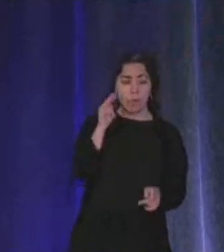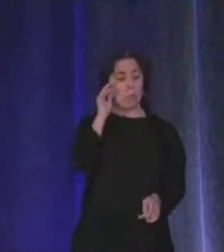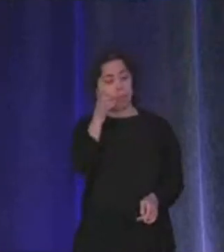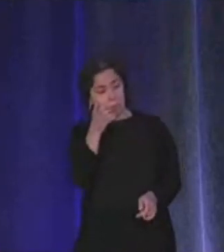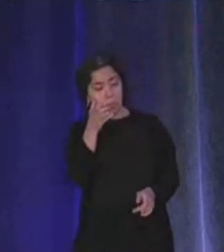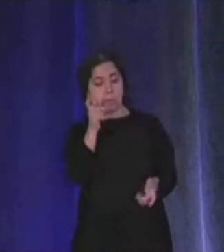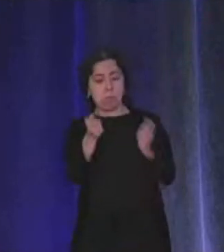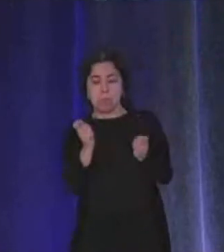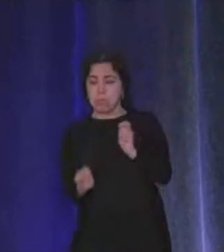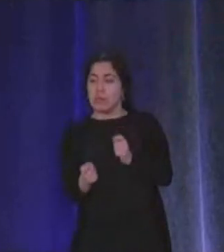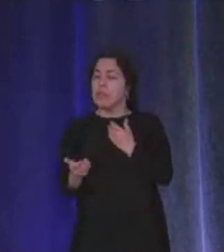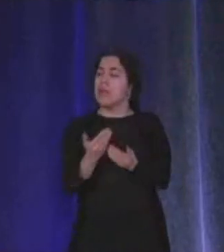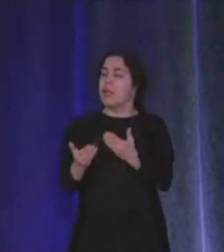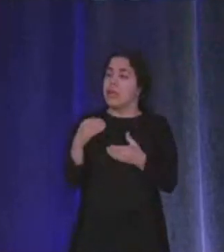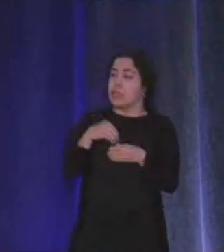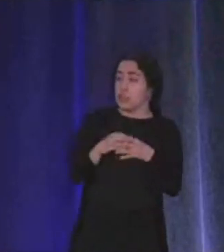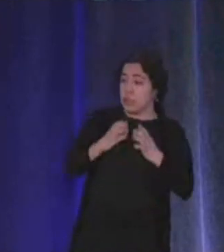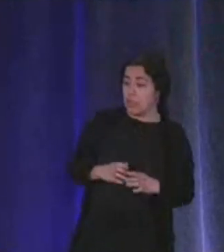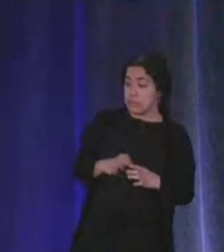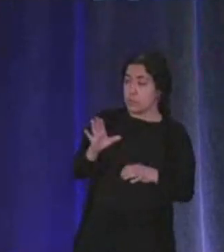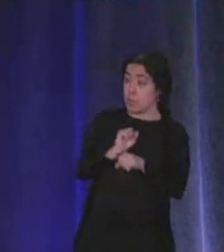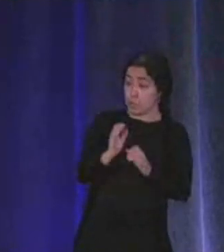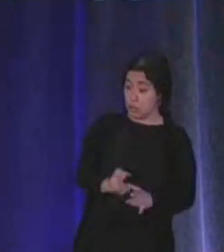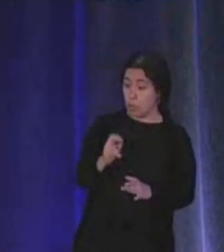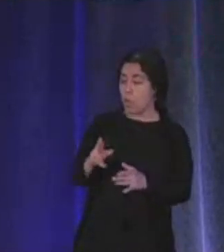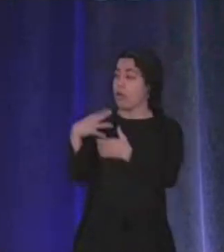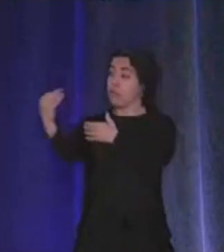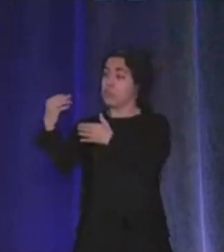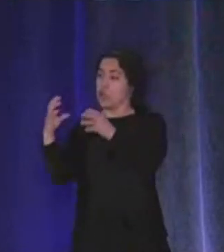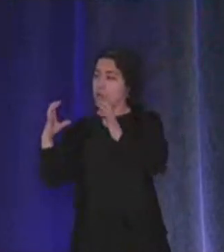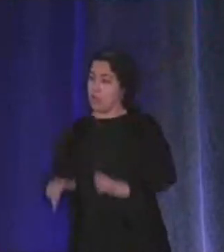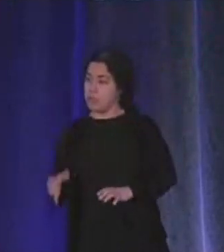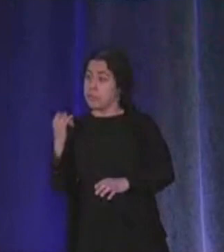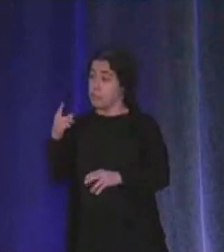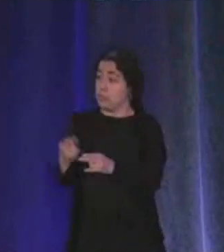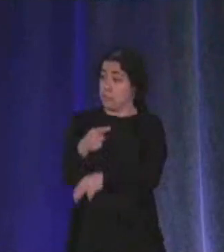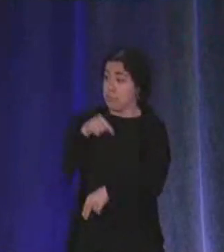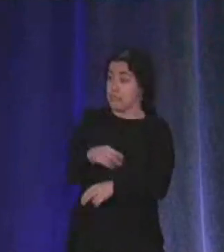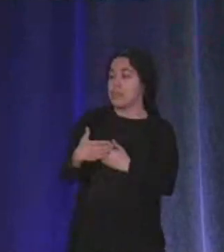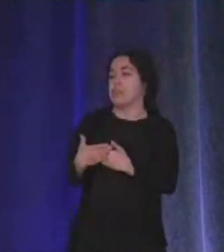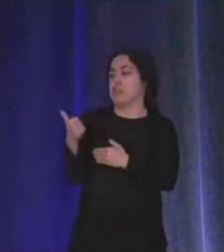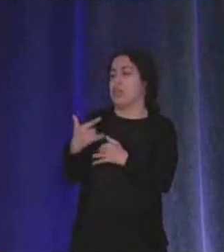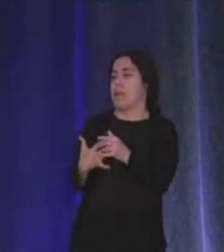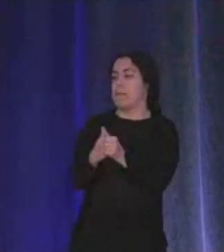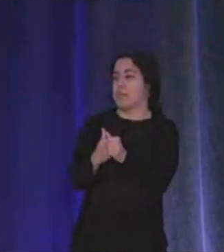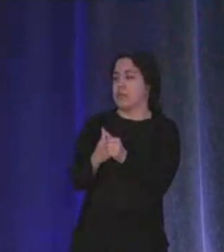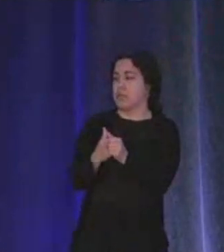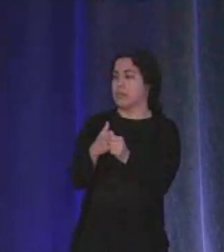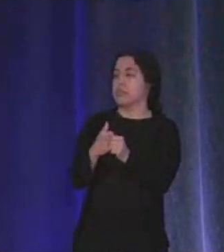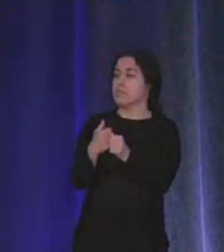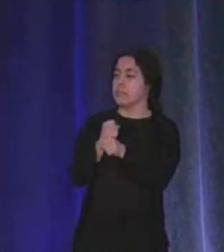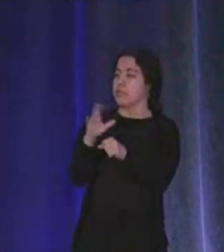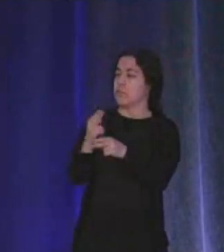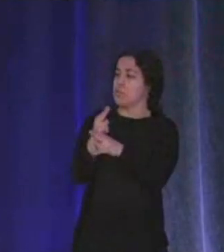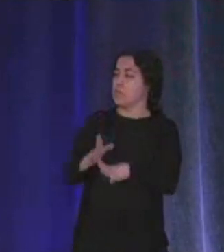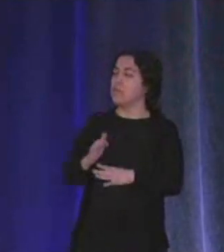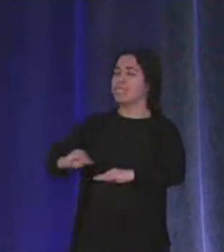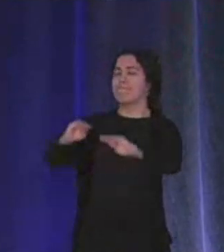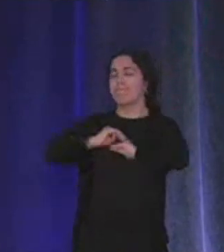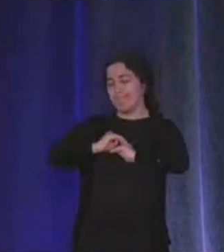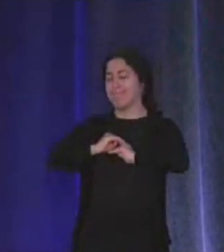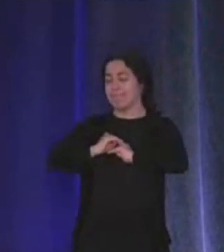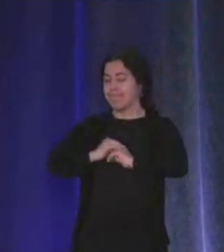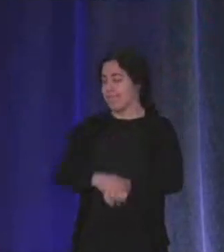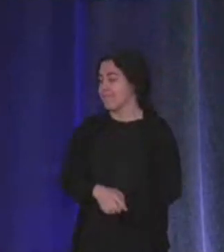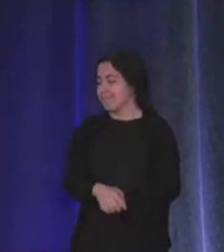internal or external customers, when you use this, it's much easier to be able to make updates that will make your users much, much